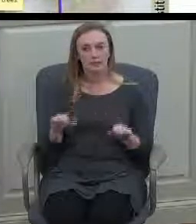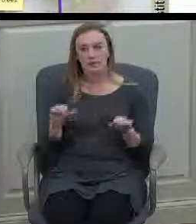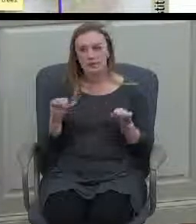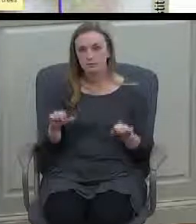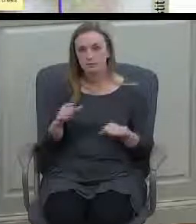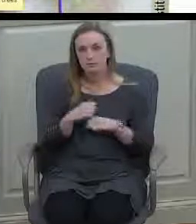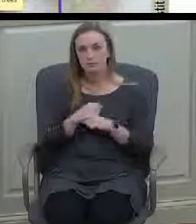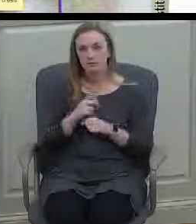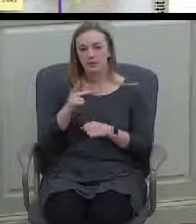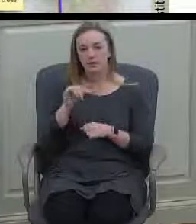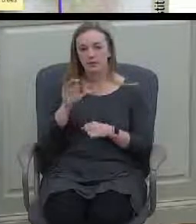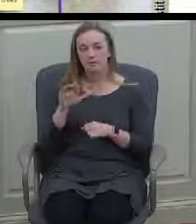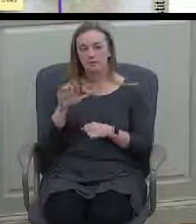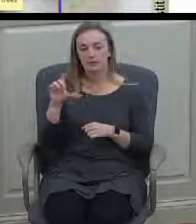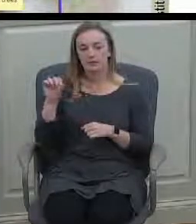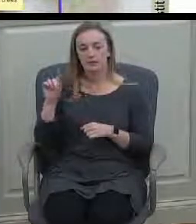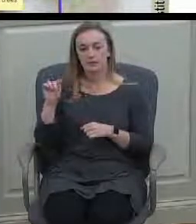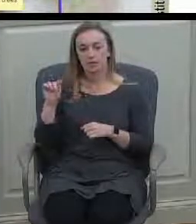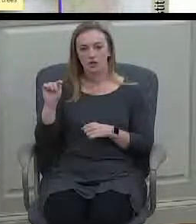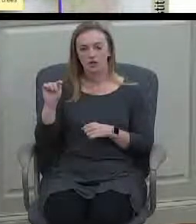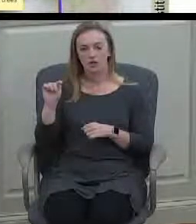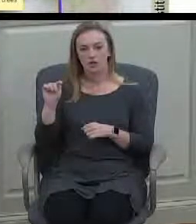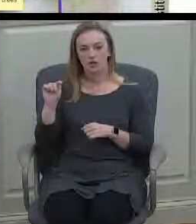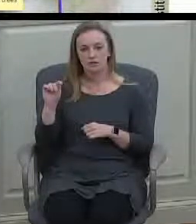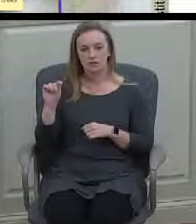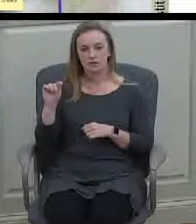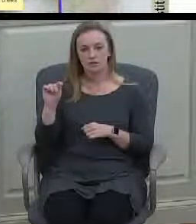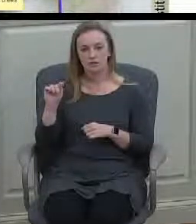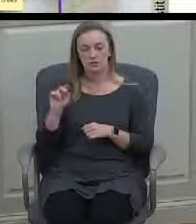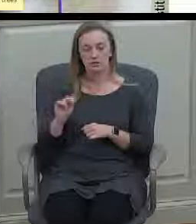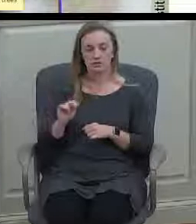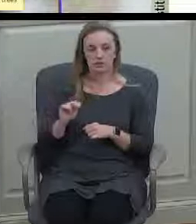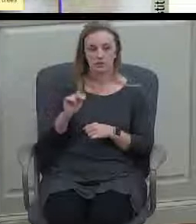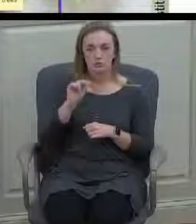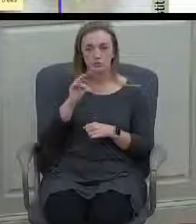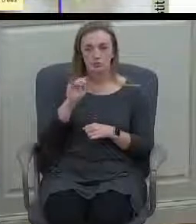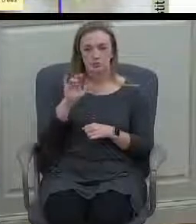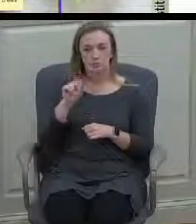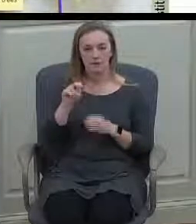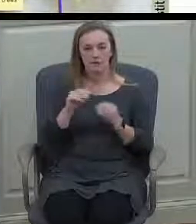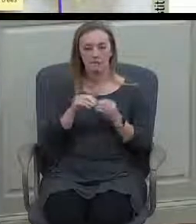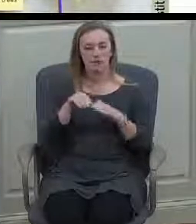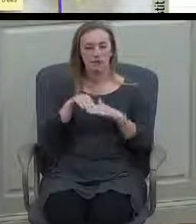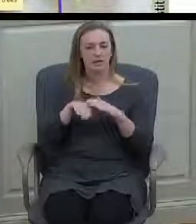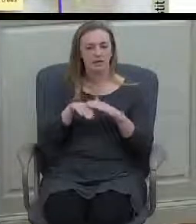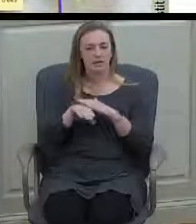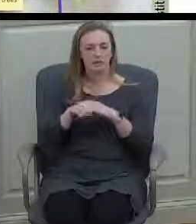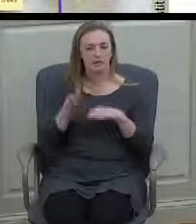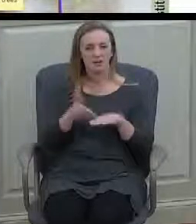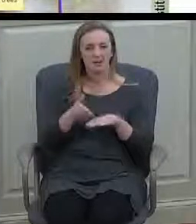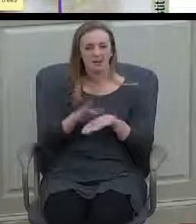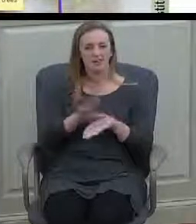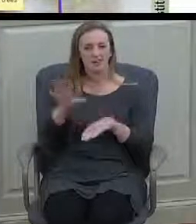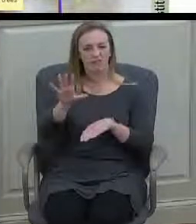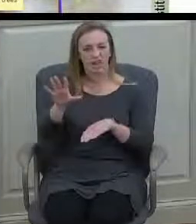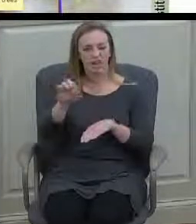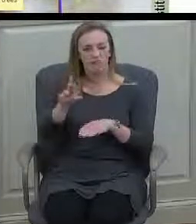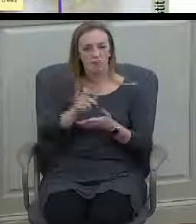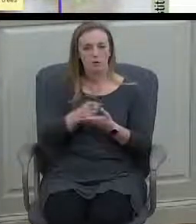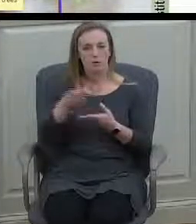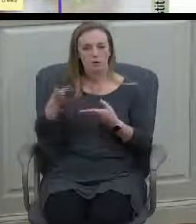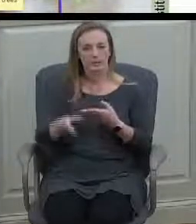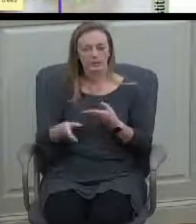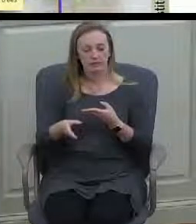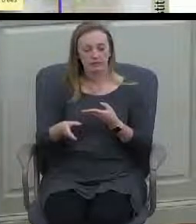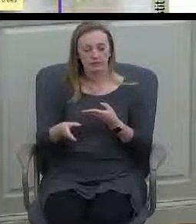making the public lots north of Main more accessible for people after 5 p.m. and on weekends, and